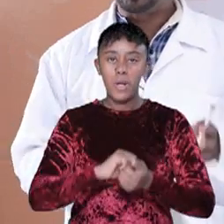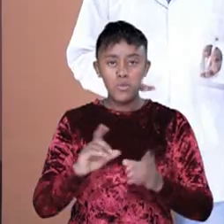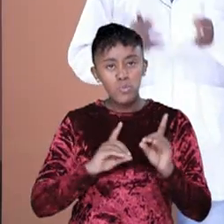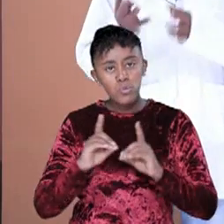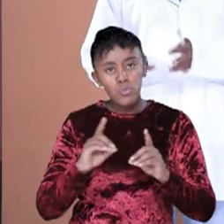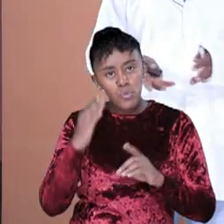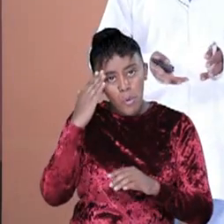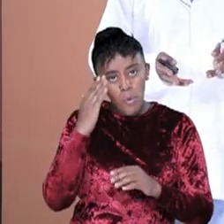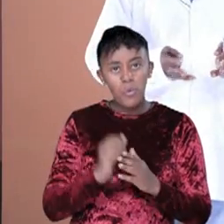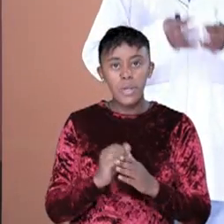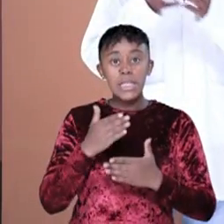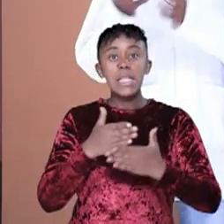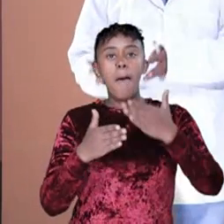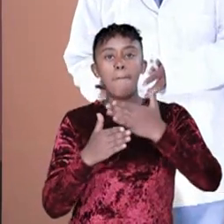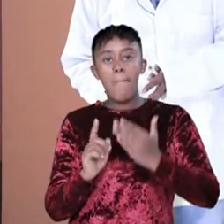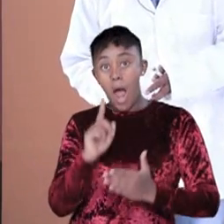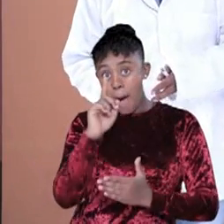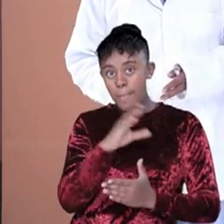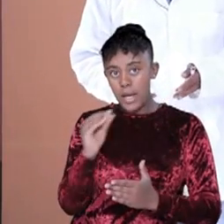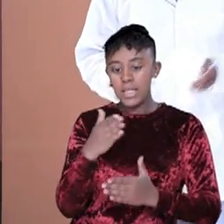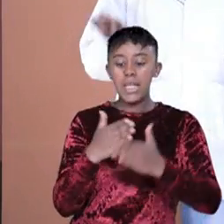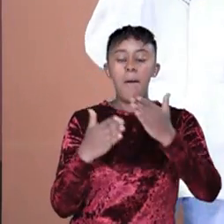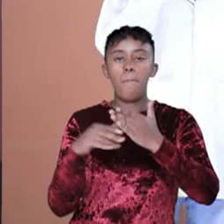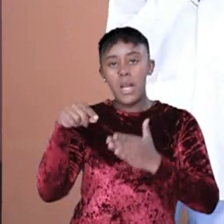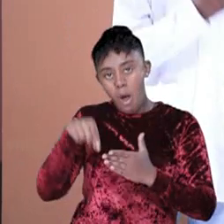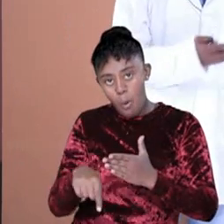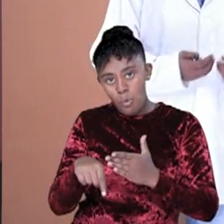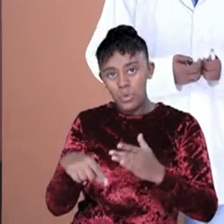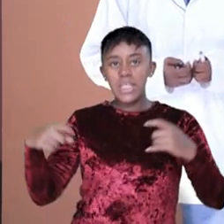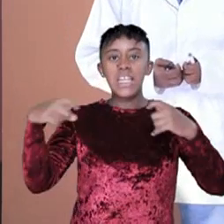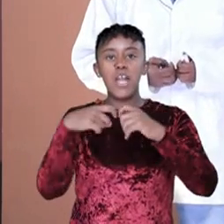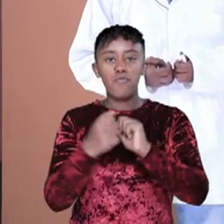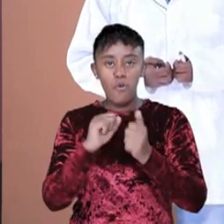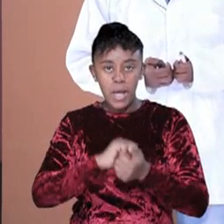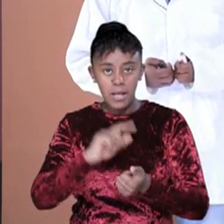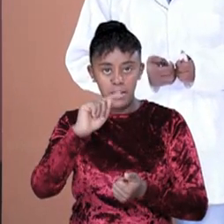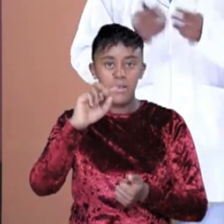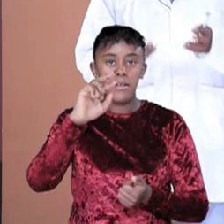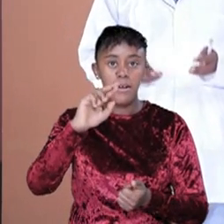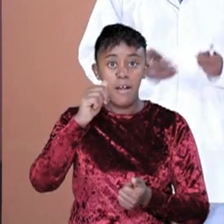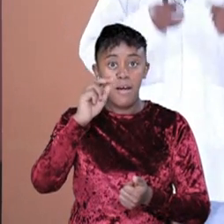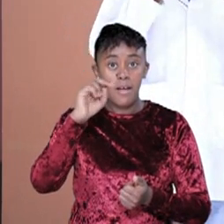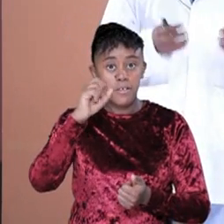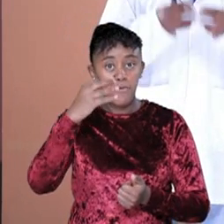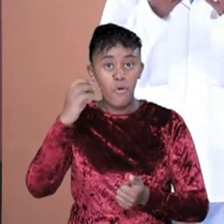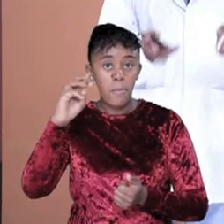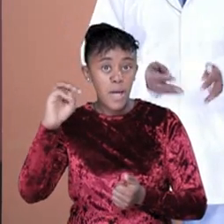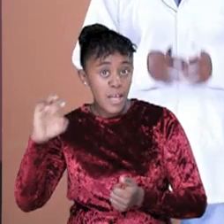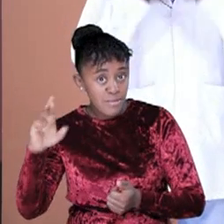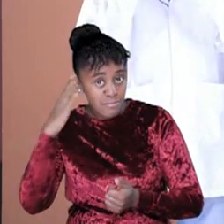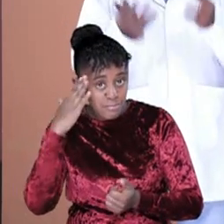Do you know the difference between step-up transformer as well as step-down transformer? Student,